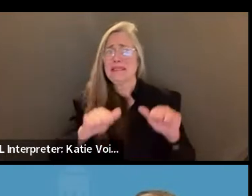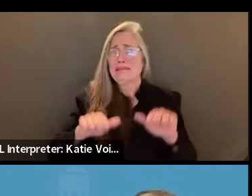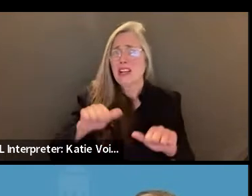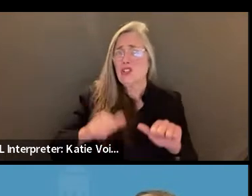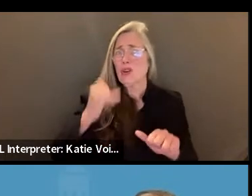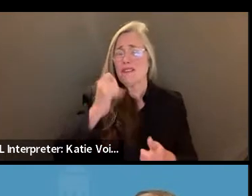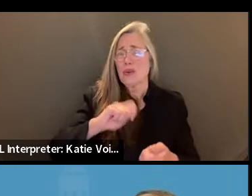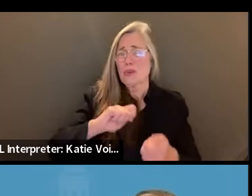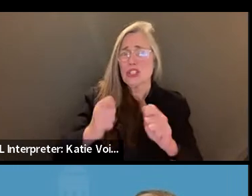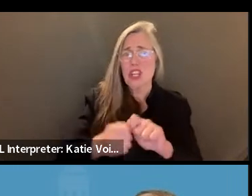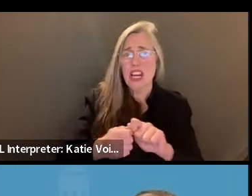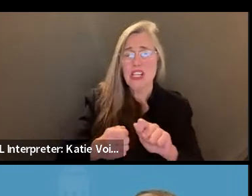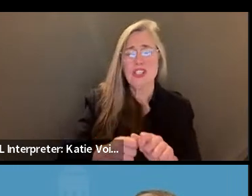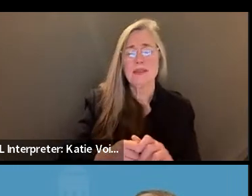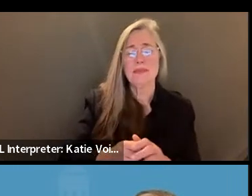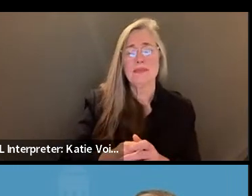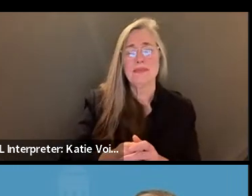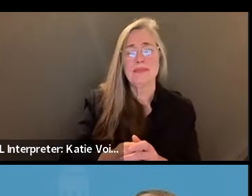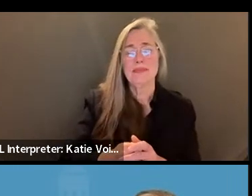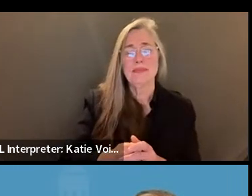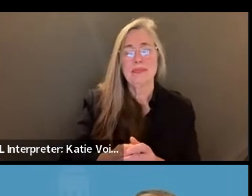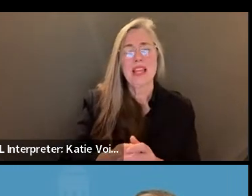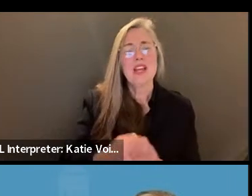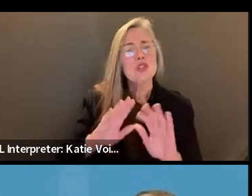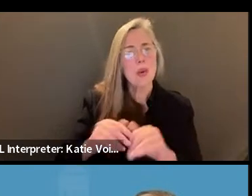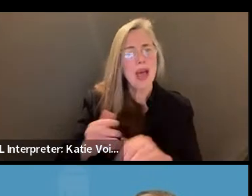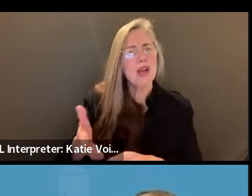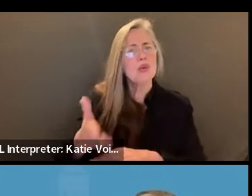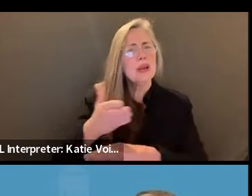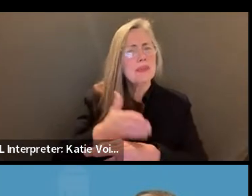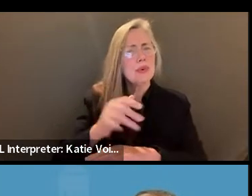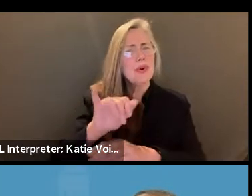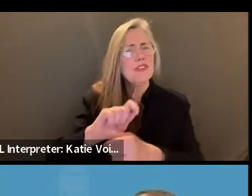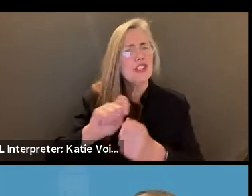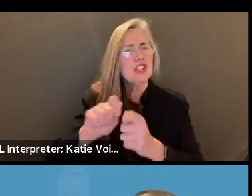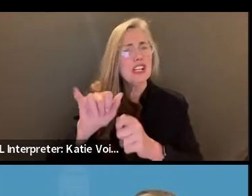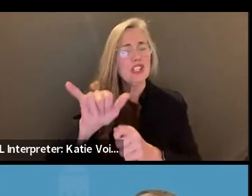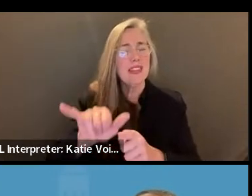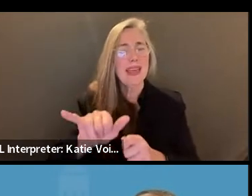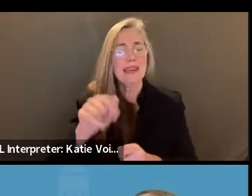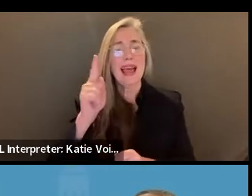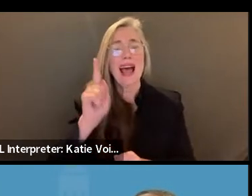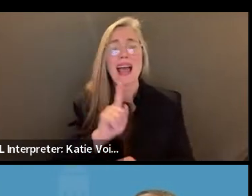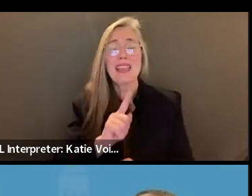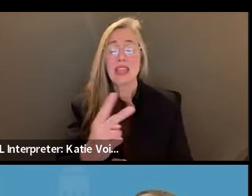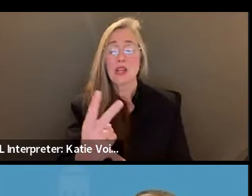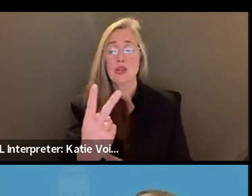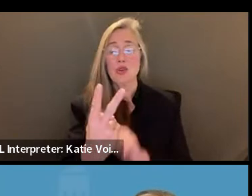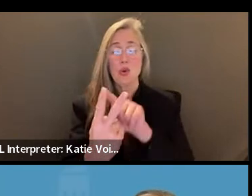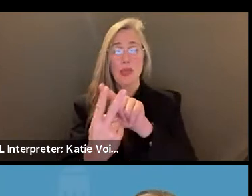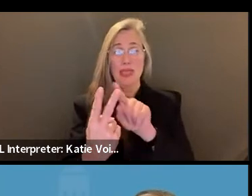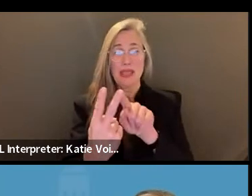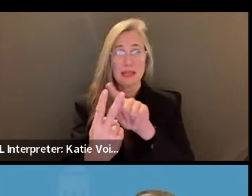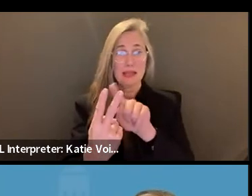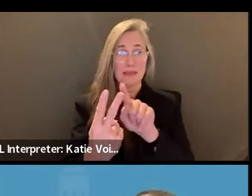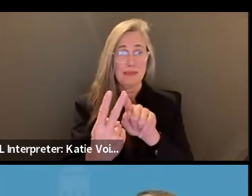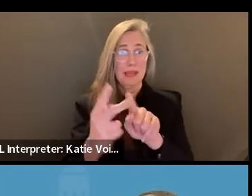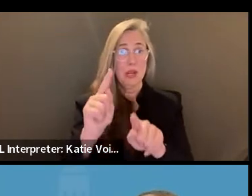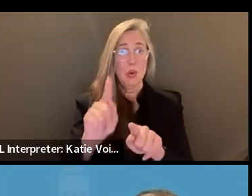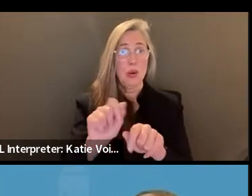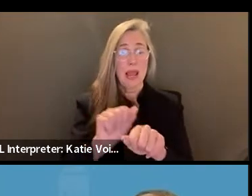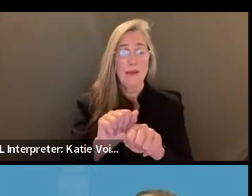do we change that too? And as I said before, I think it really is two things that we need to work on, work